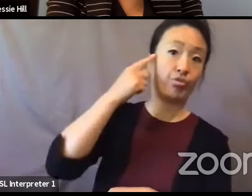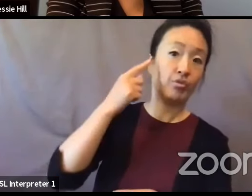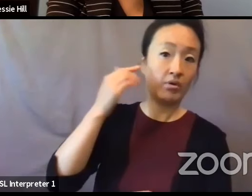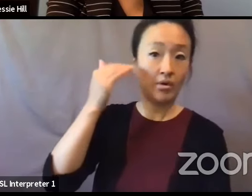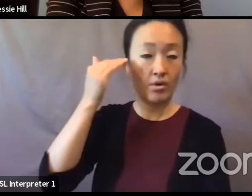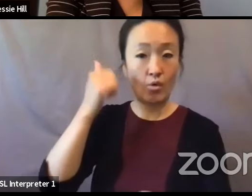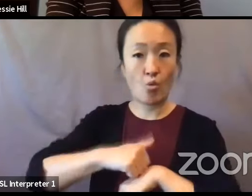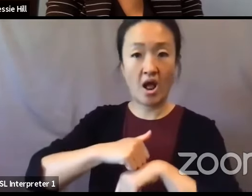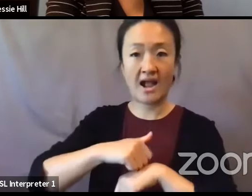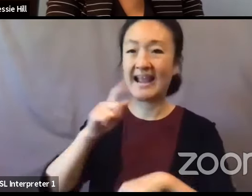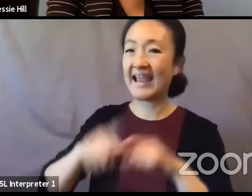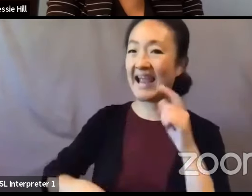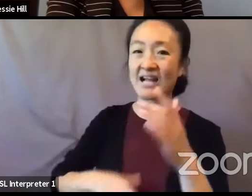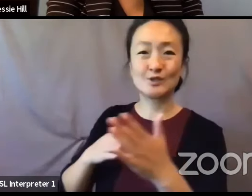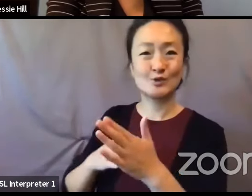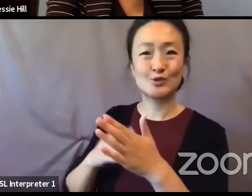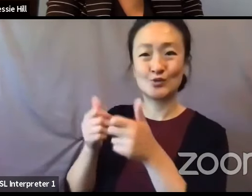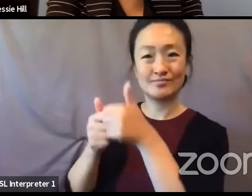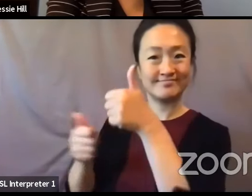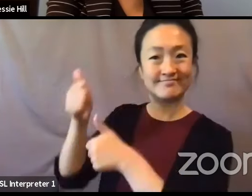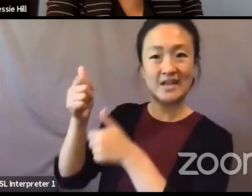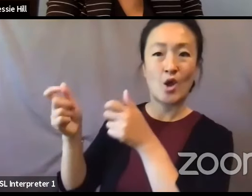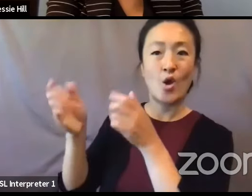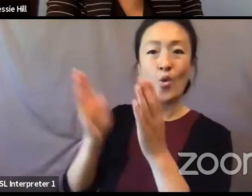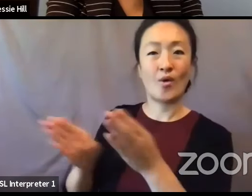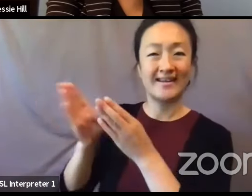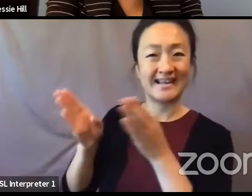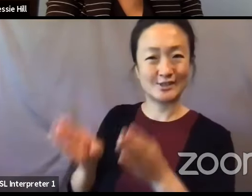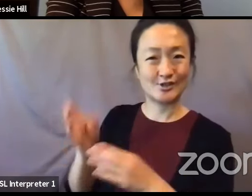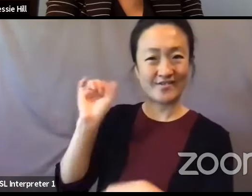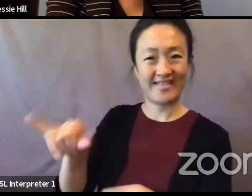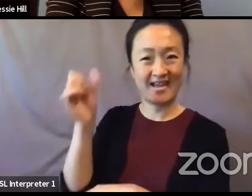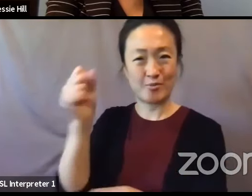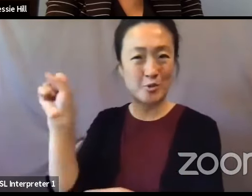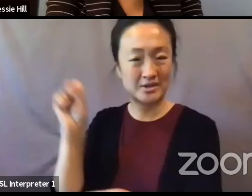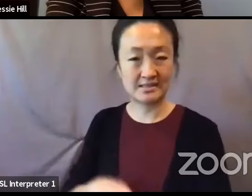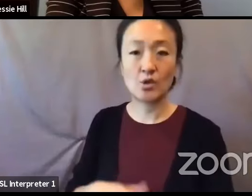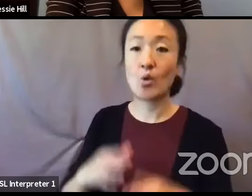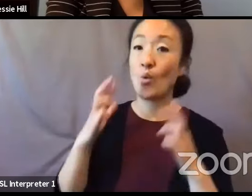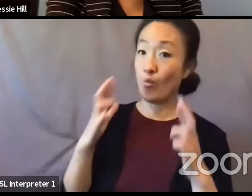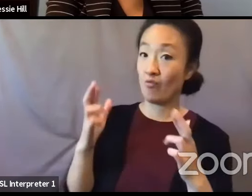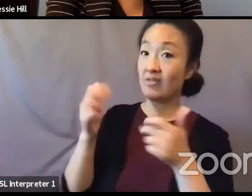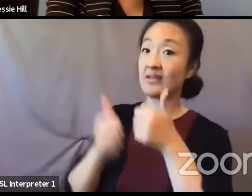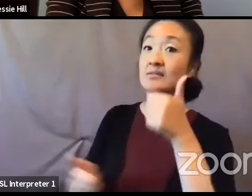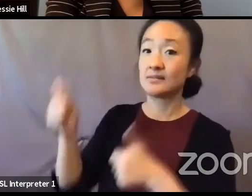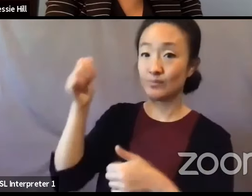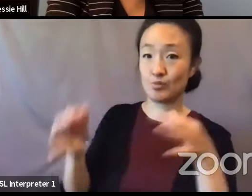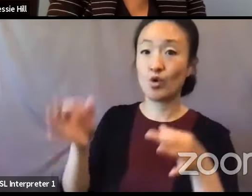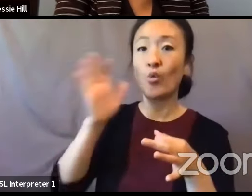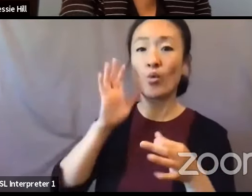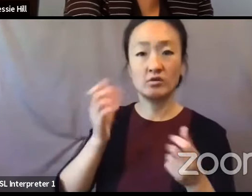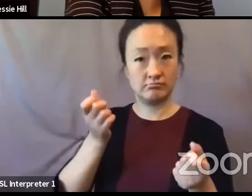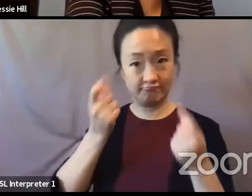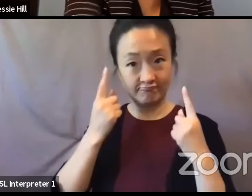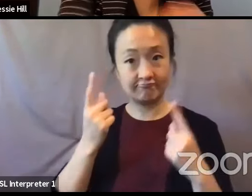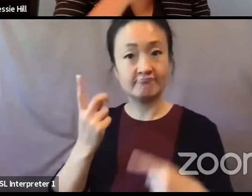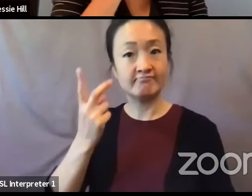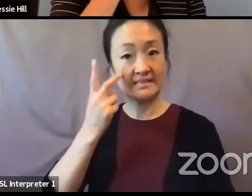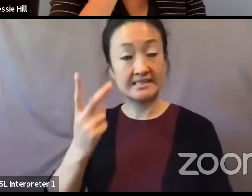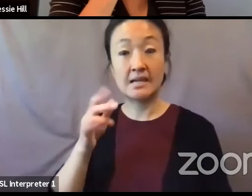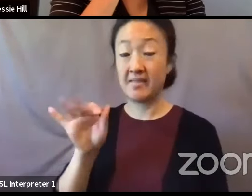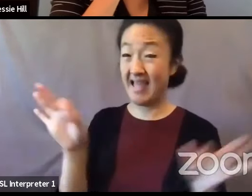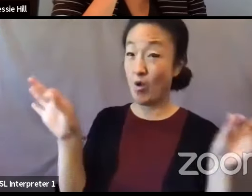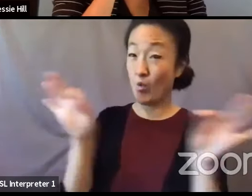sue the organizer of the protest. And hopefully the Supreme Court sees that. But this is a case that's worth paying attention